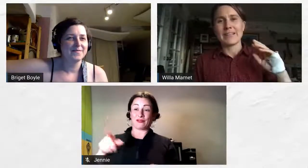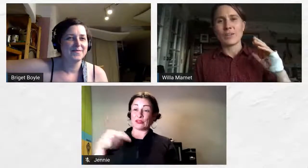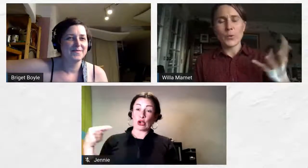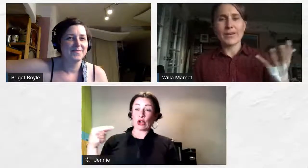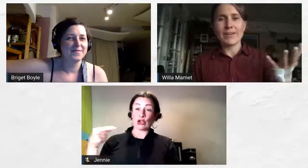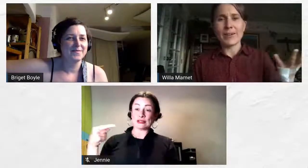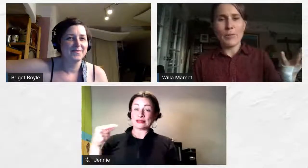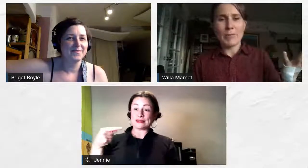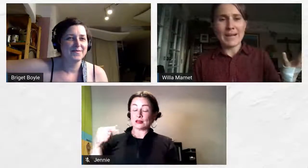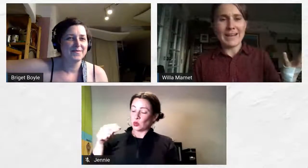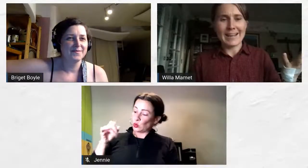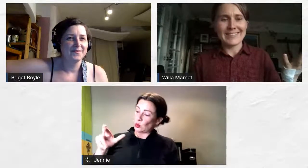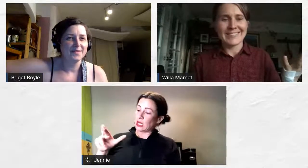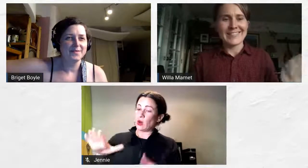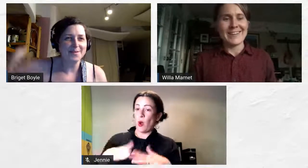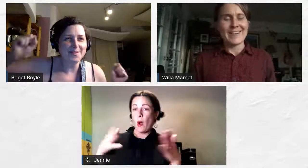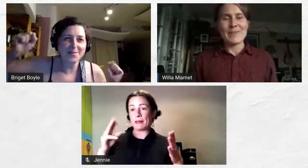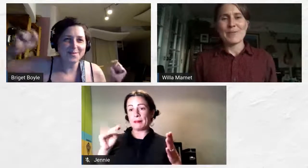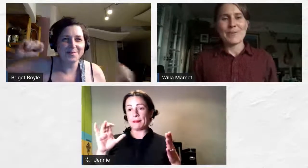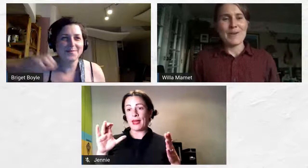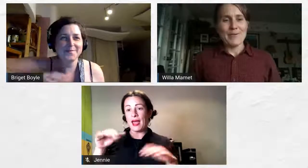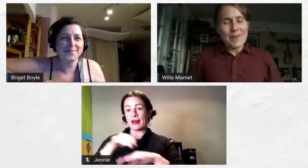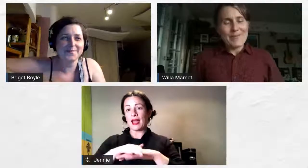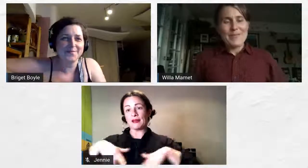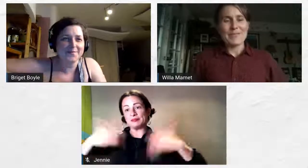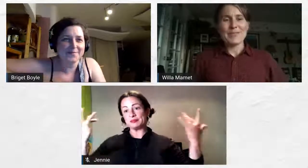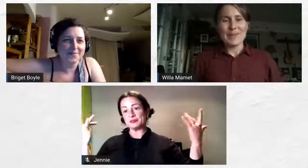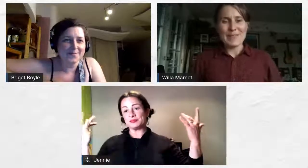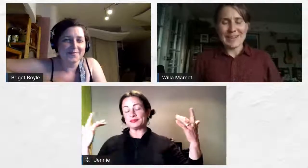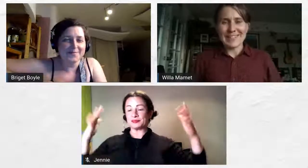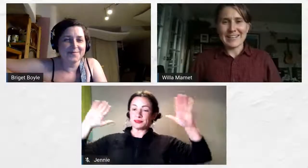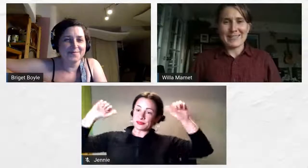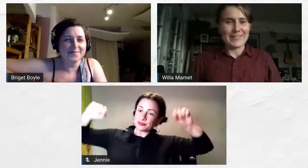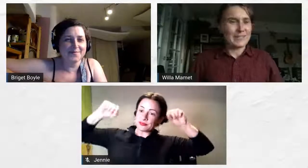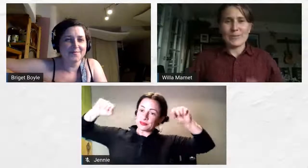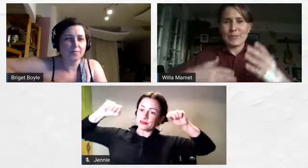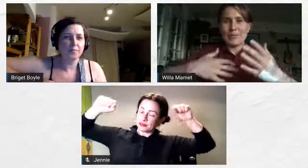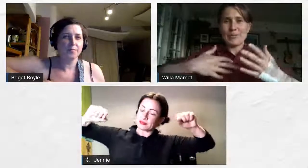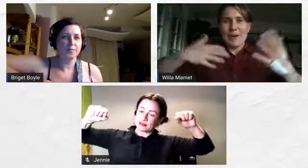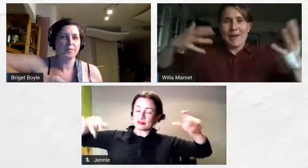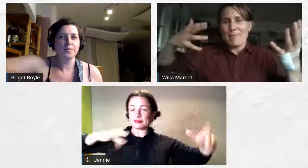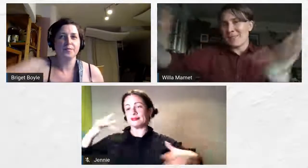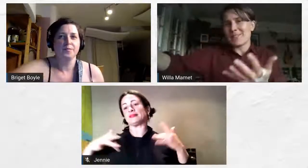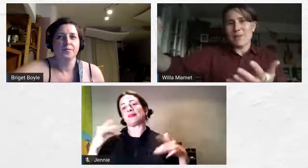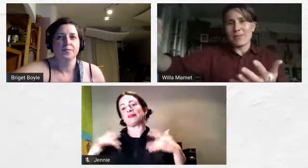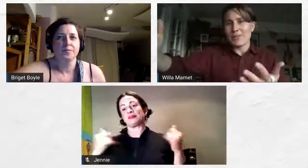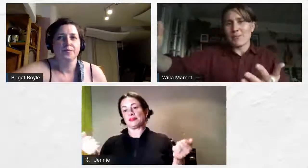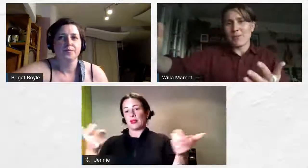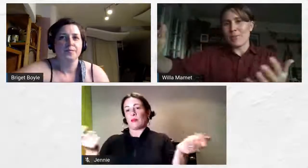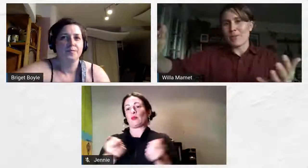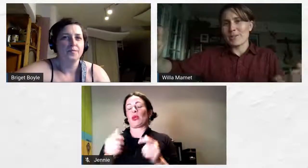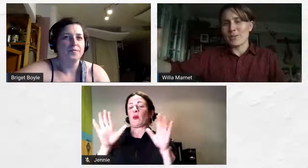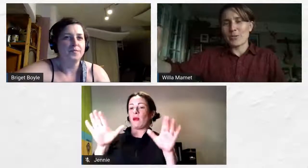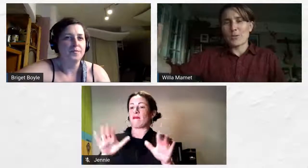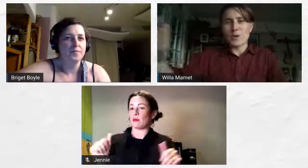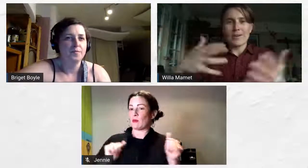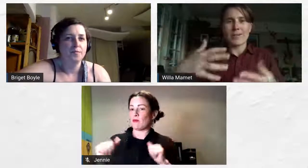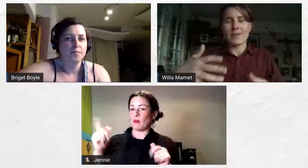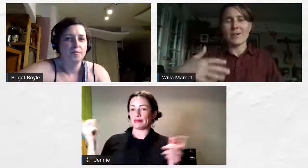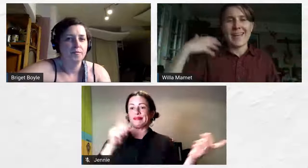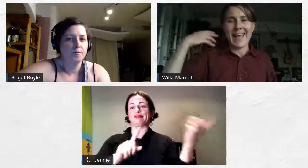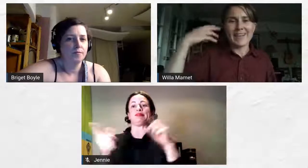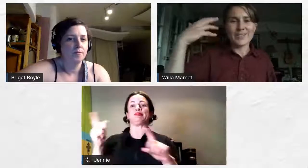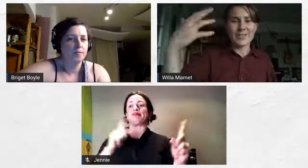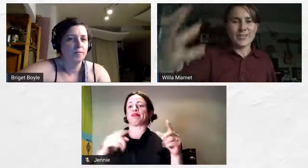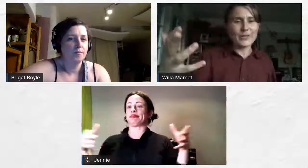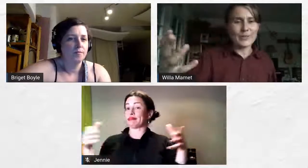first queer open mic night. Woohoo! Woo! We're so excited to bring these marvelous performers to one